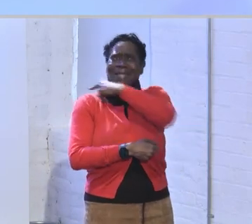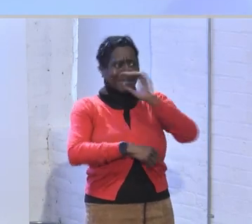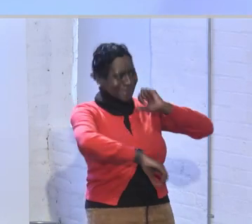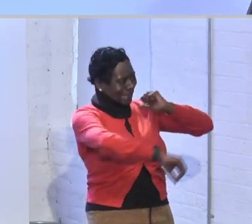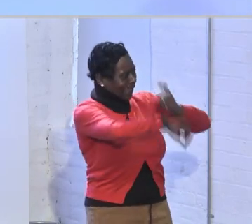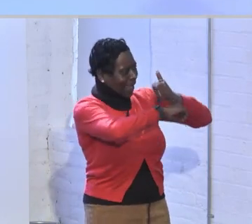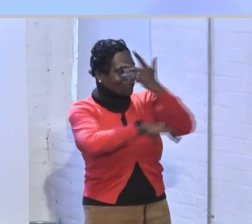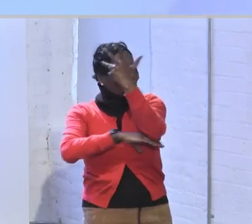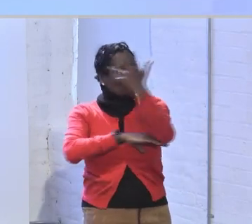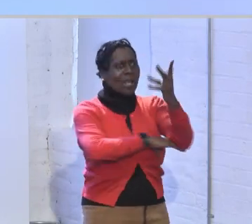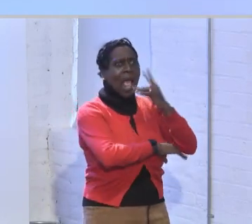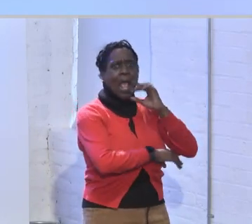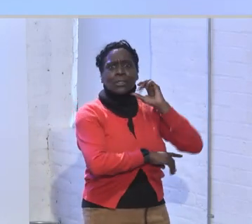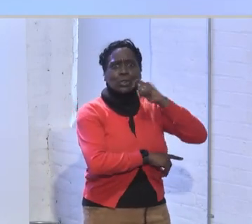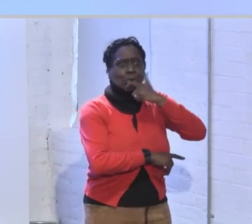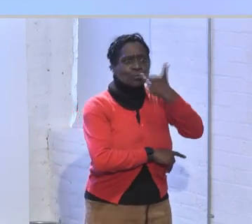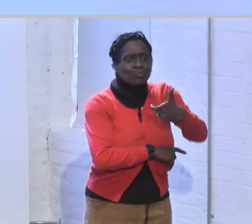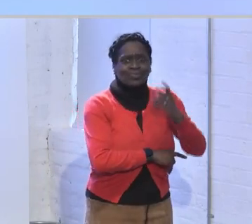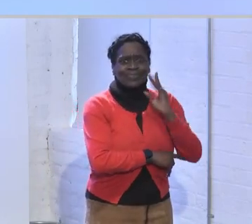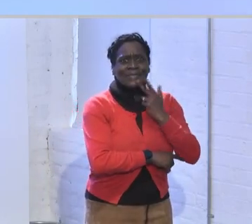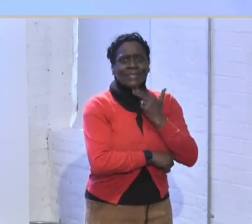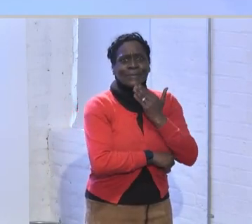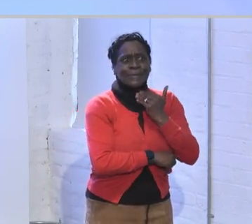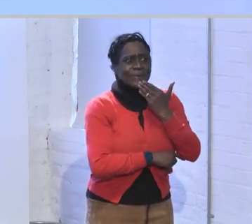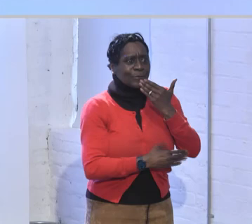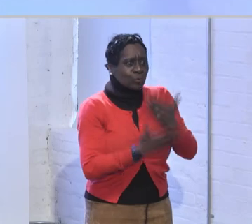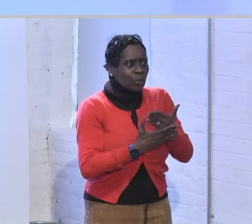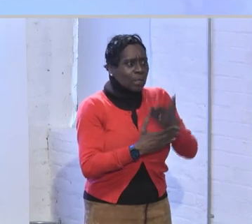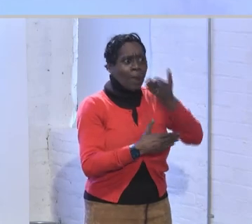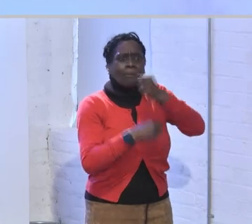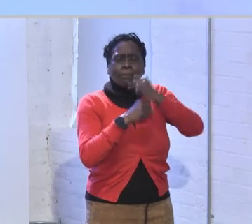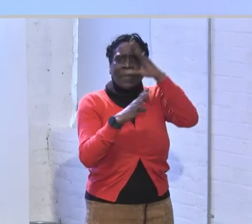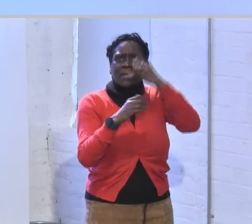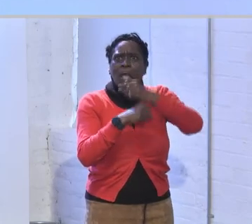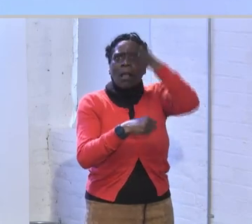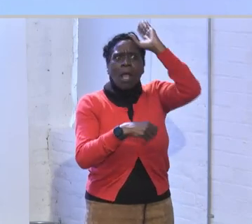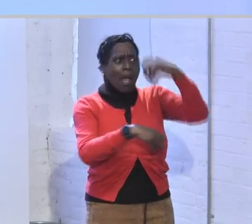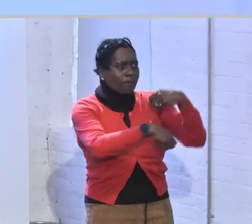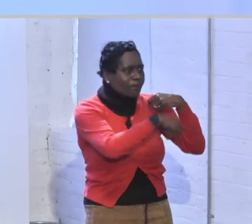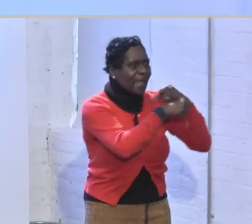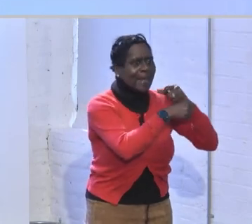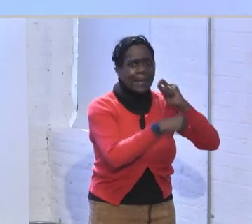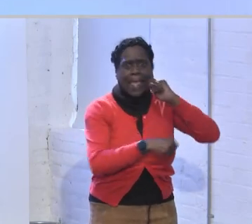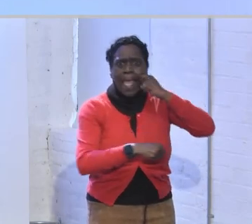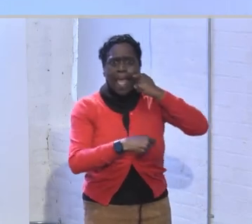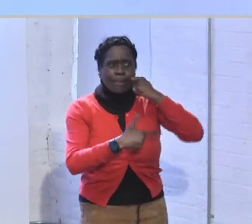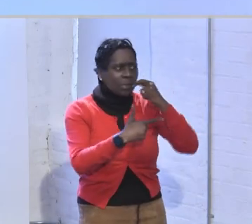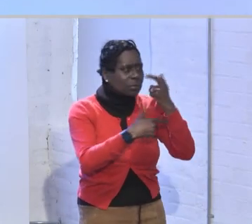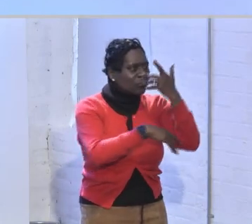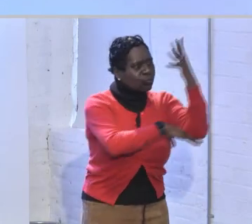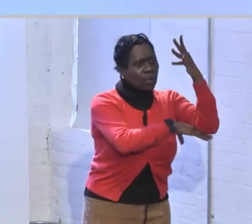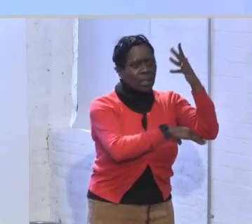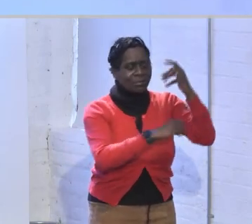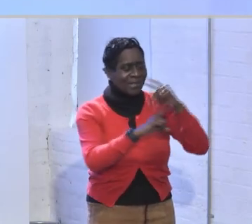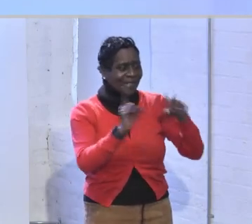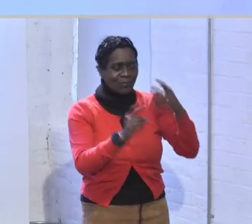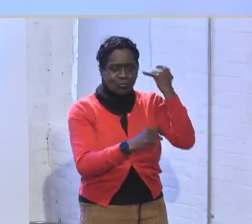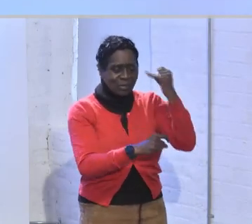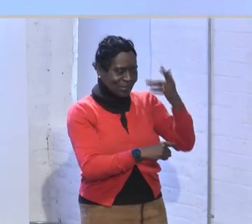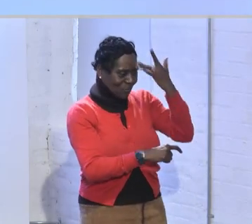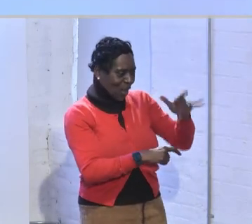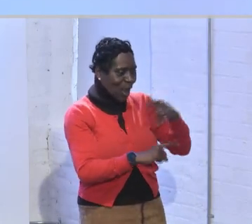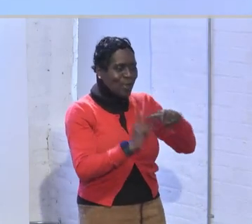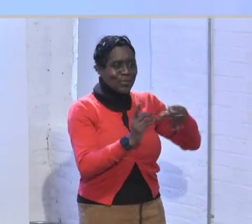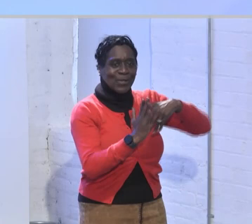and it's sweet, and it tastes good. And isn't it amazing how God designed this? And then if you're really smart, you put